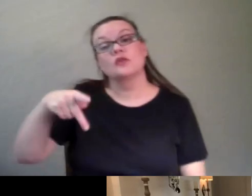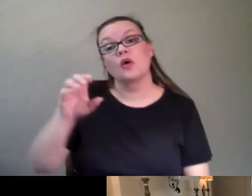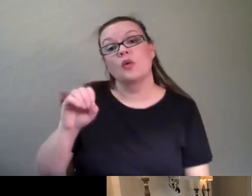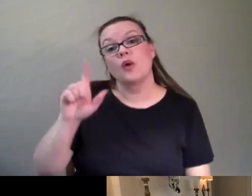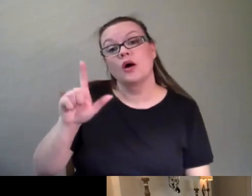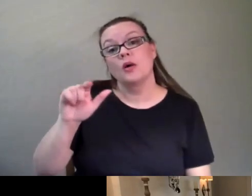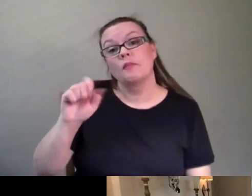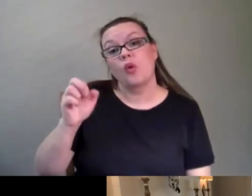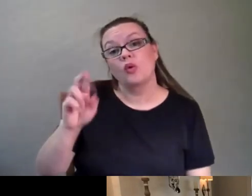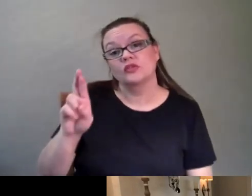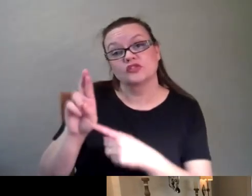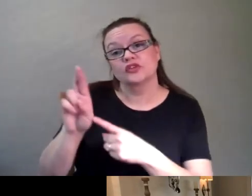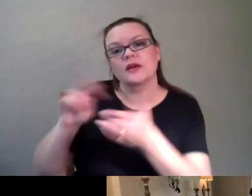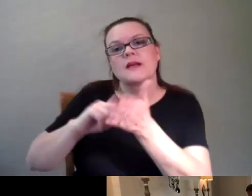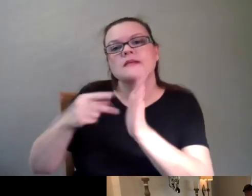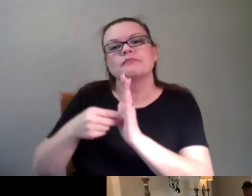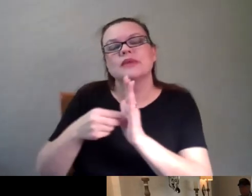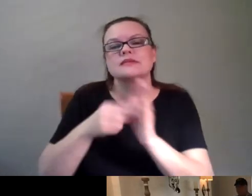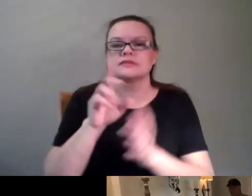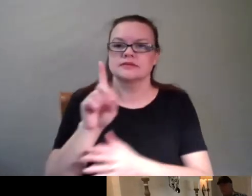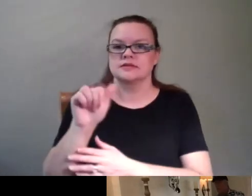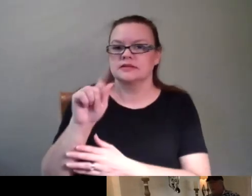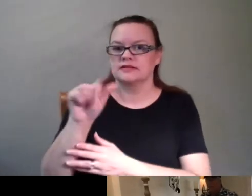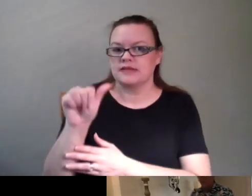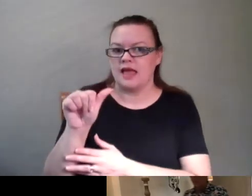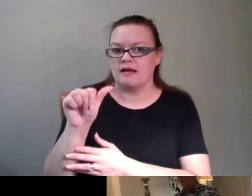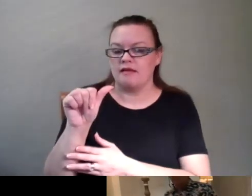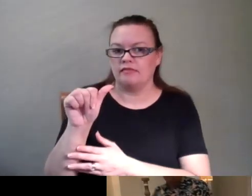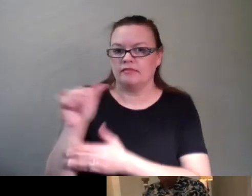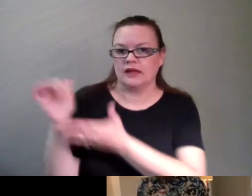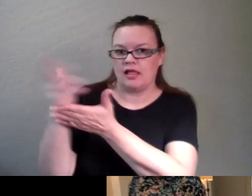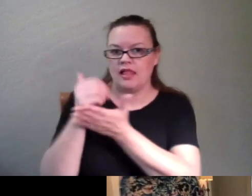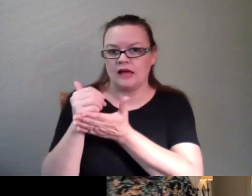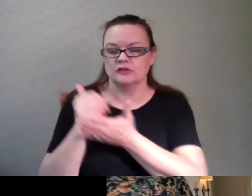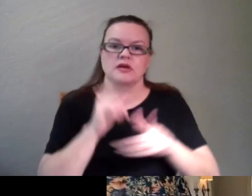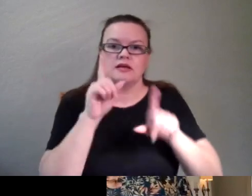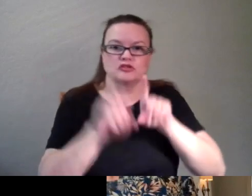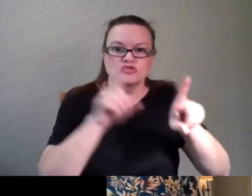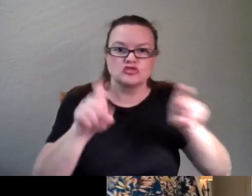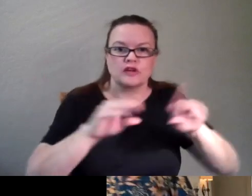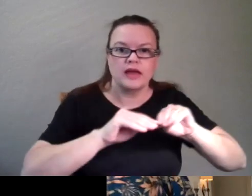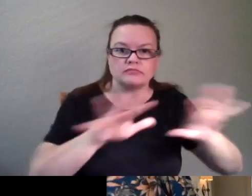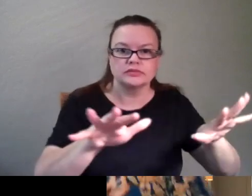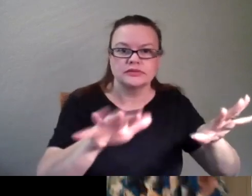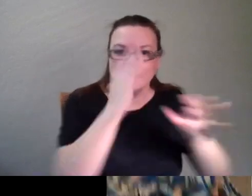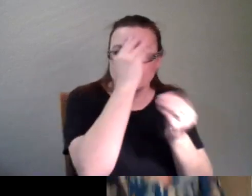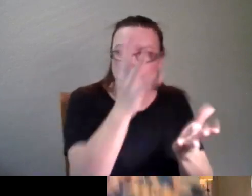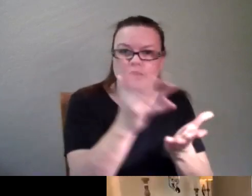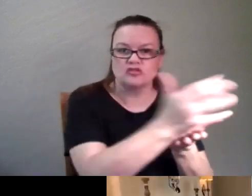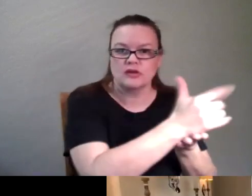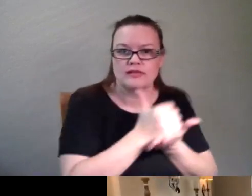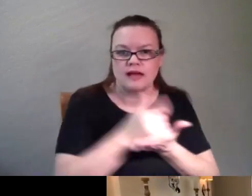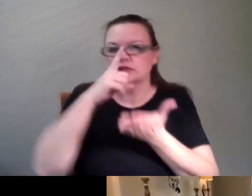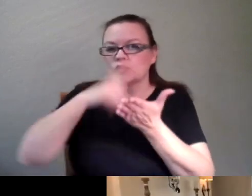at the table and to be able to base your comments on knowledge and experience. But just acquiring experience in